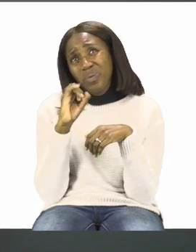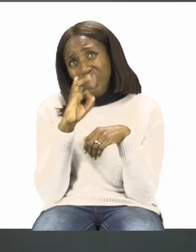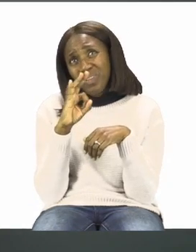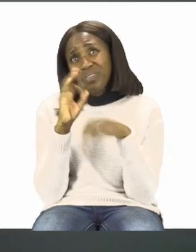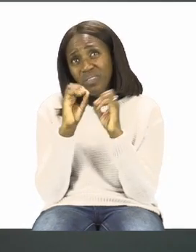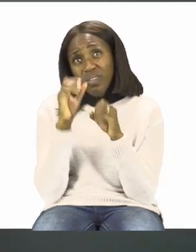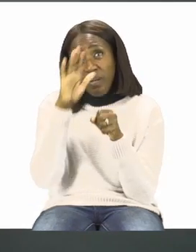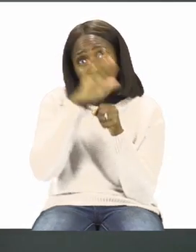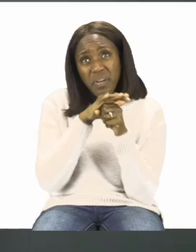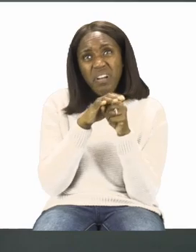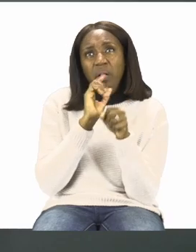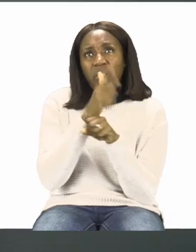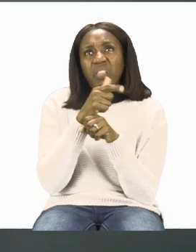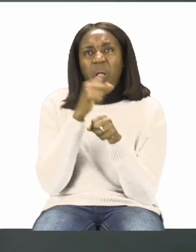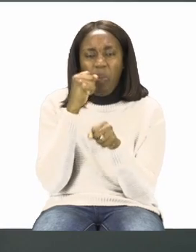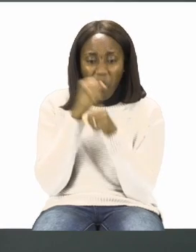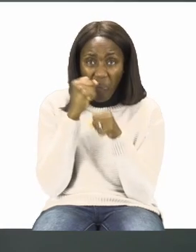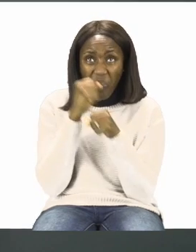dry out.